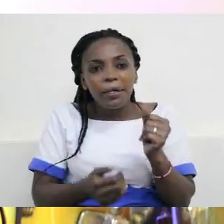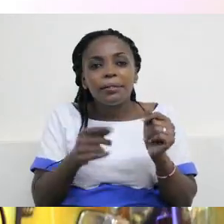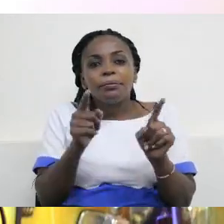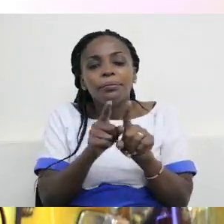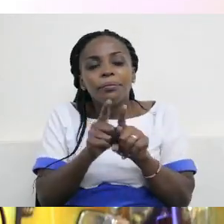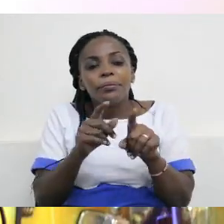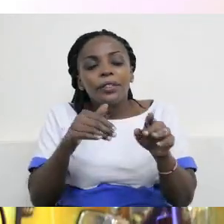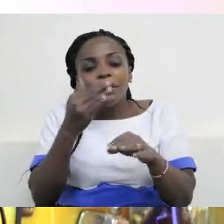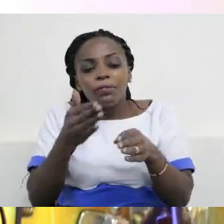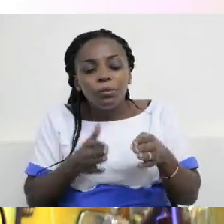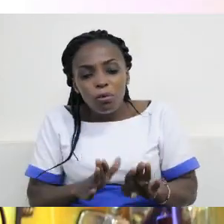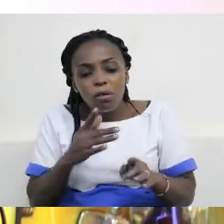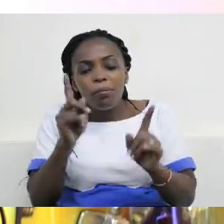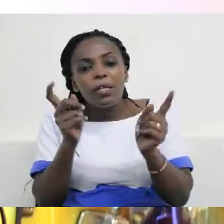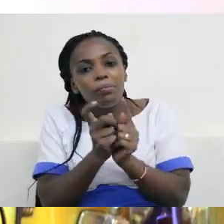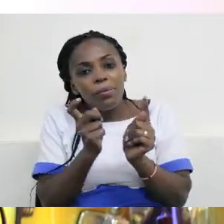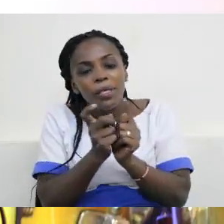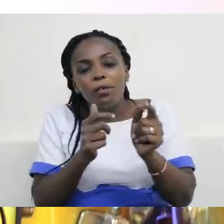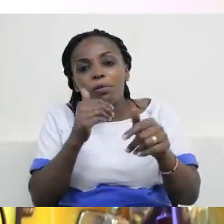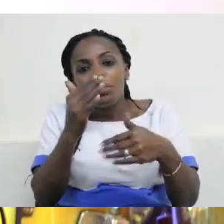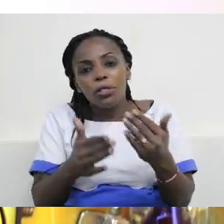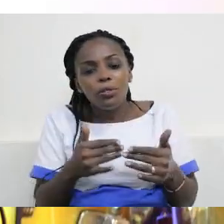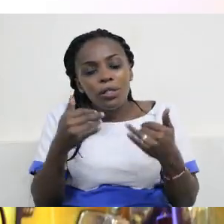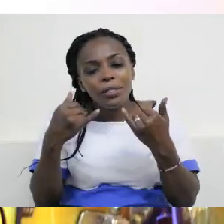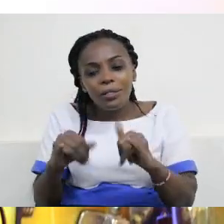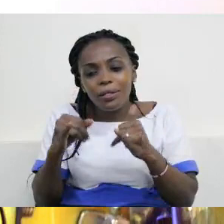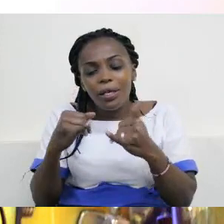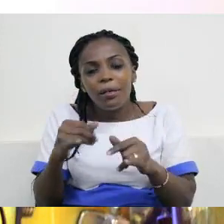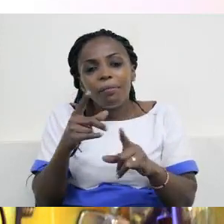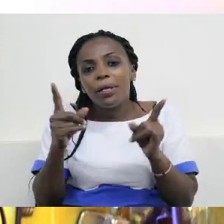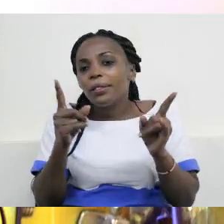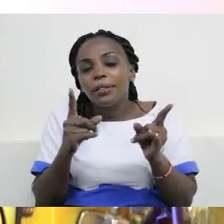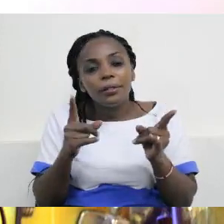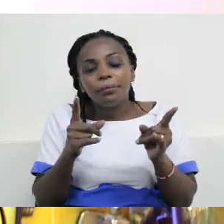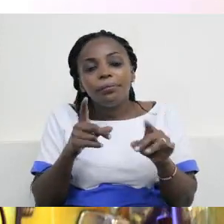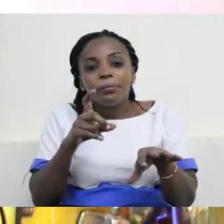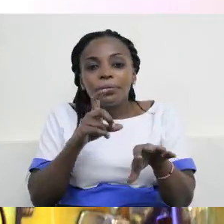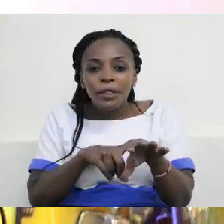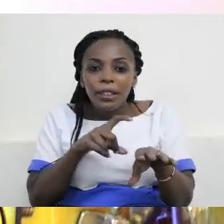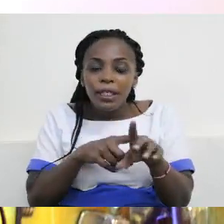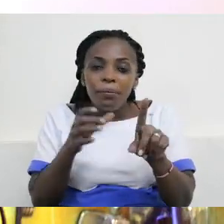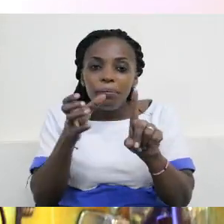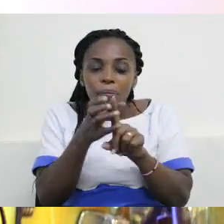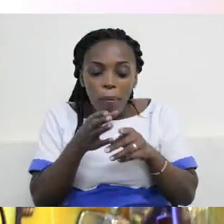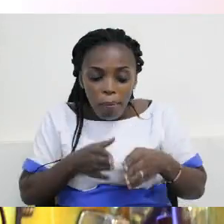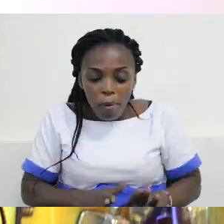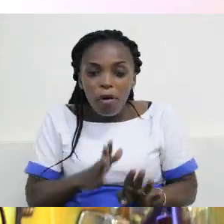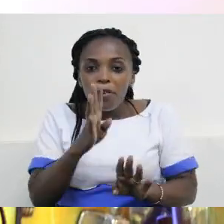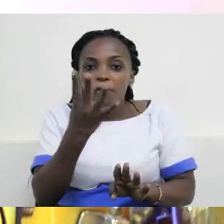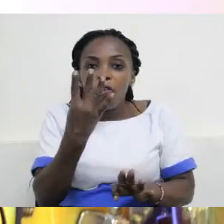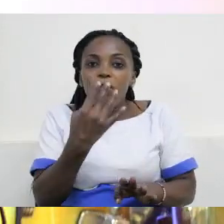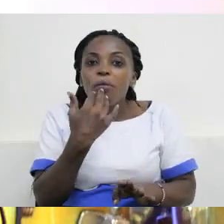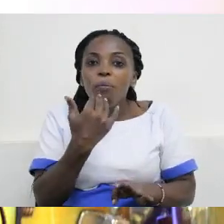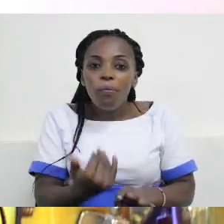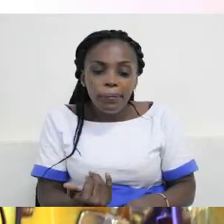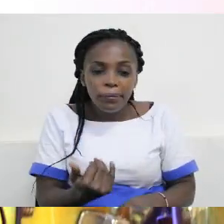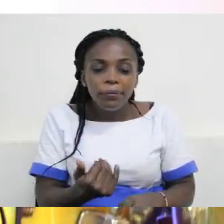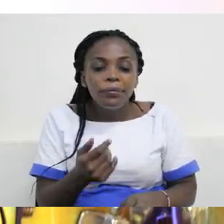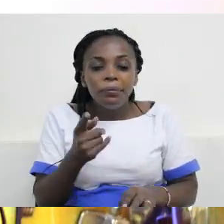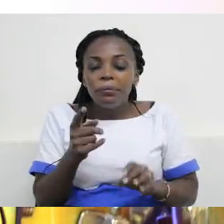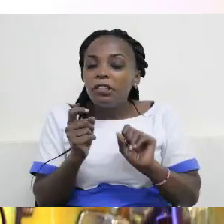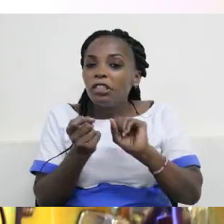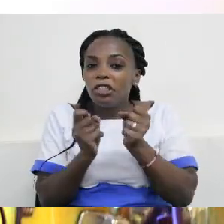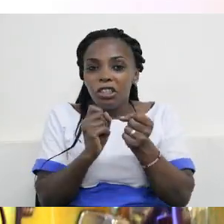having these sons. She had tried. She did her best. But when she got her fourth son, there was a difference. There